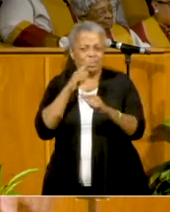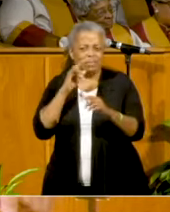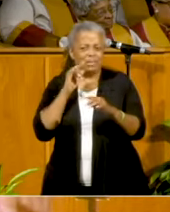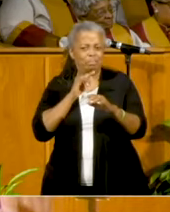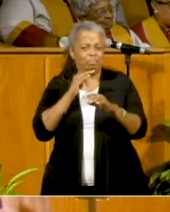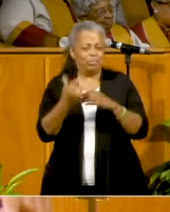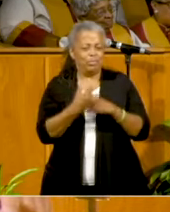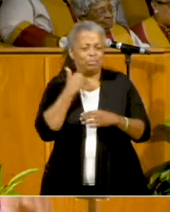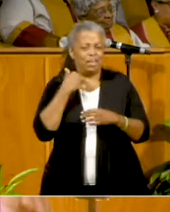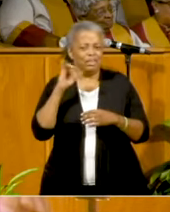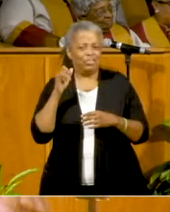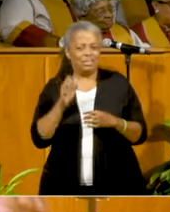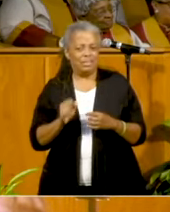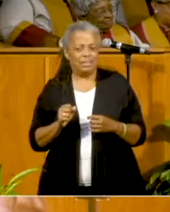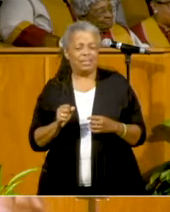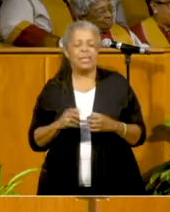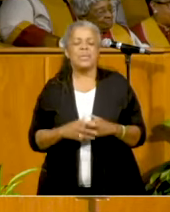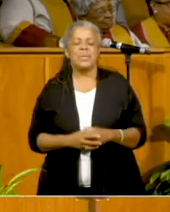Jesus.